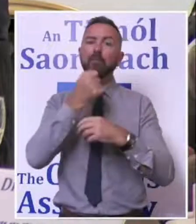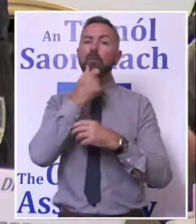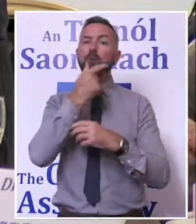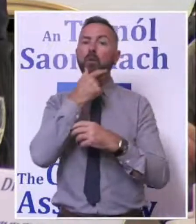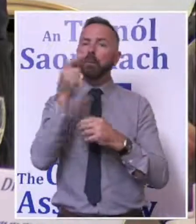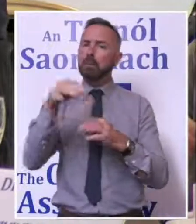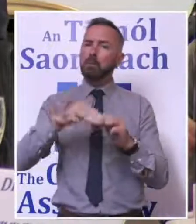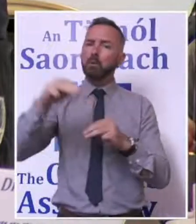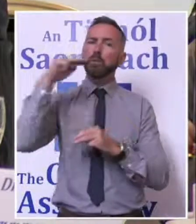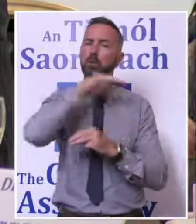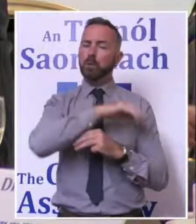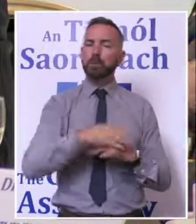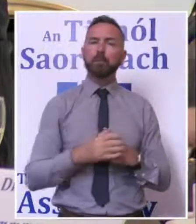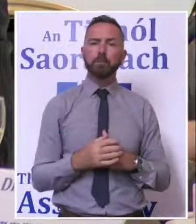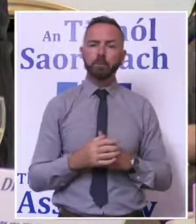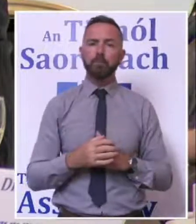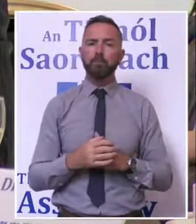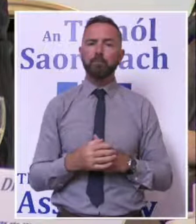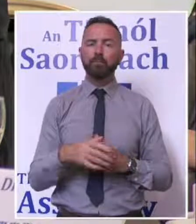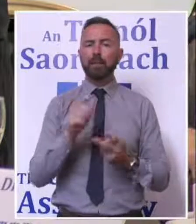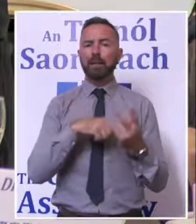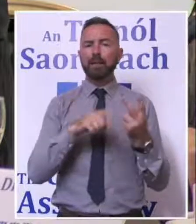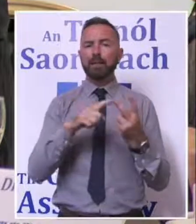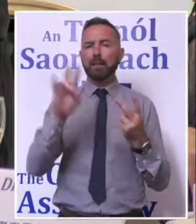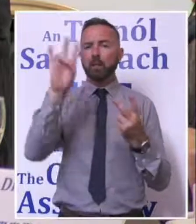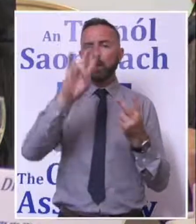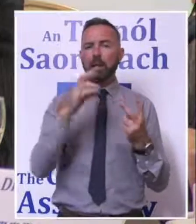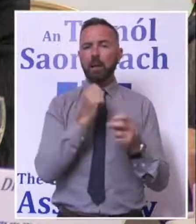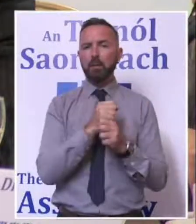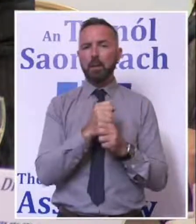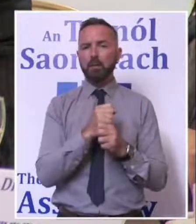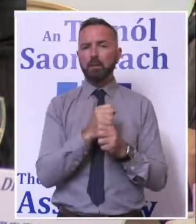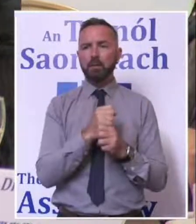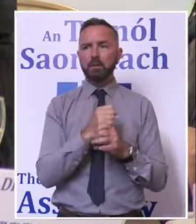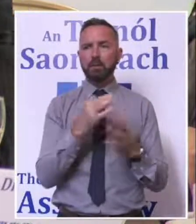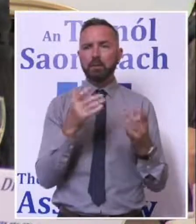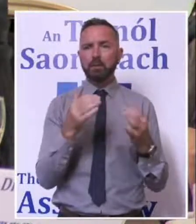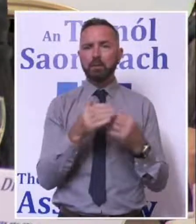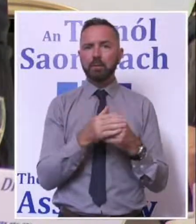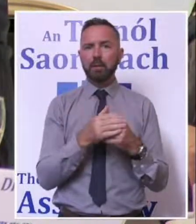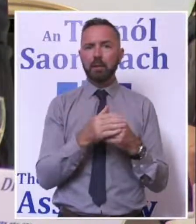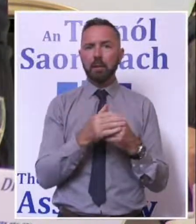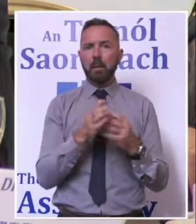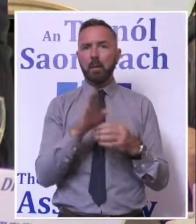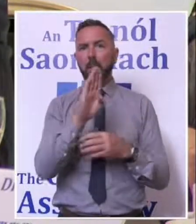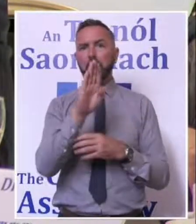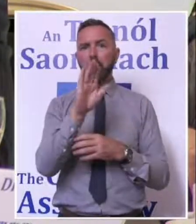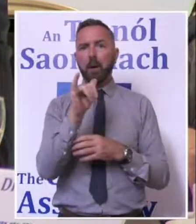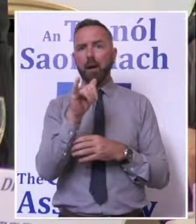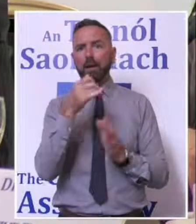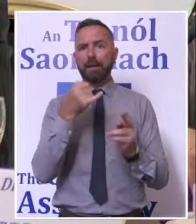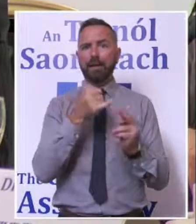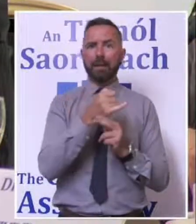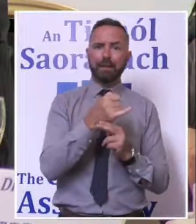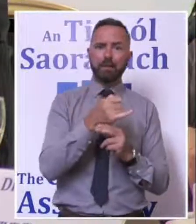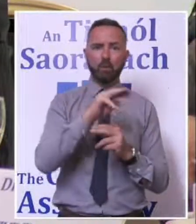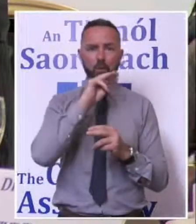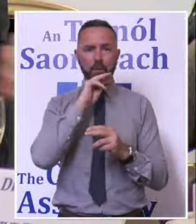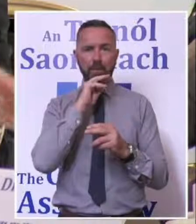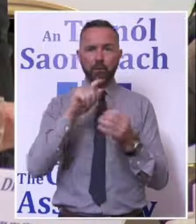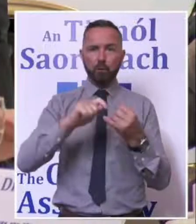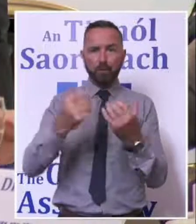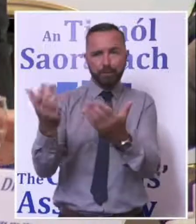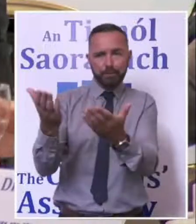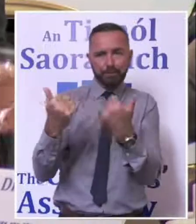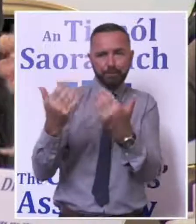paramount. I think the second question, in terms of maybe buy-in and that idea of the mayors of the existing